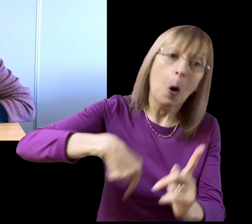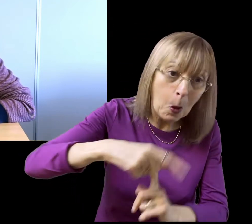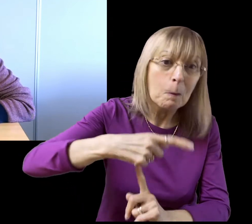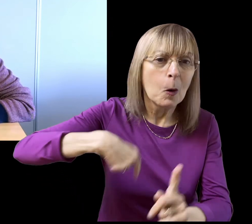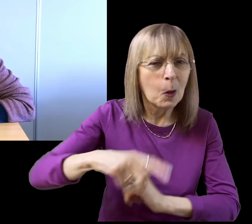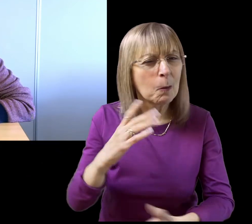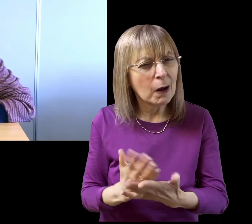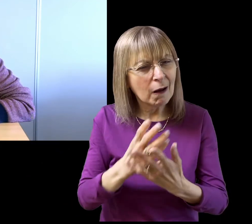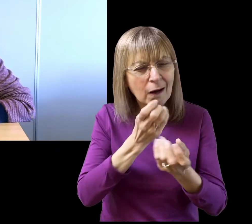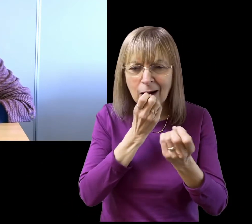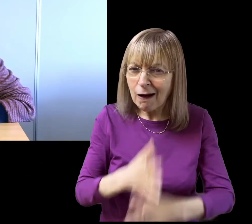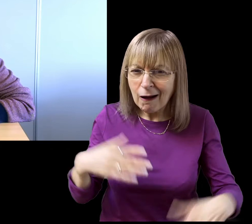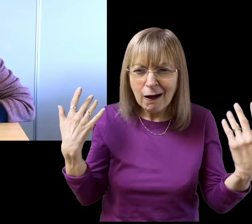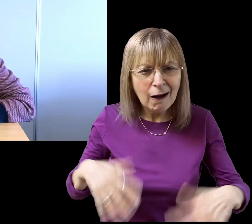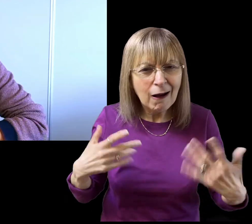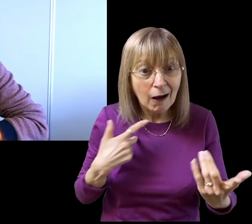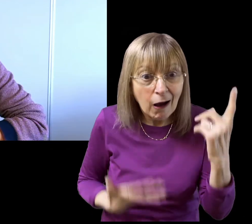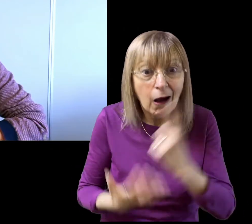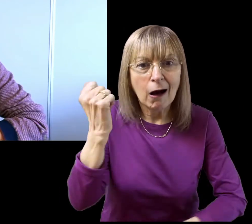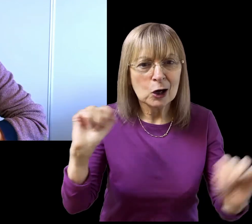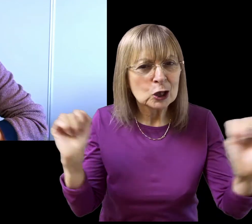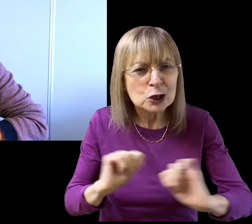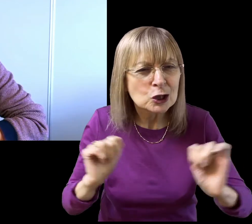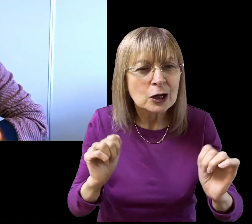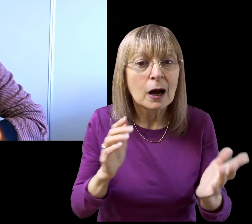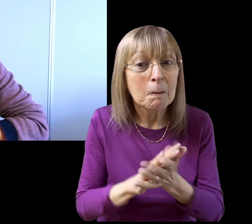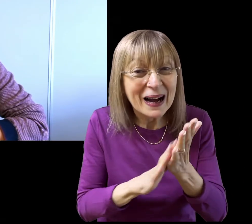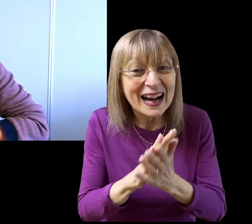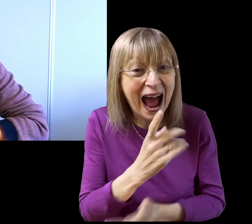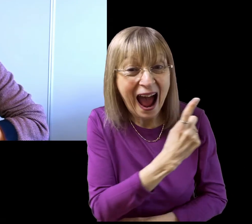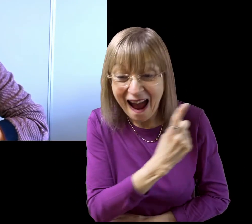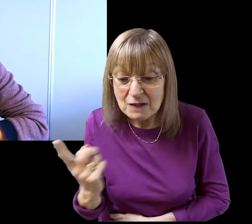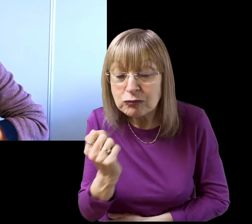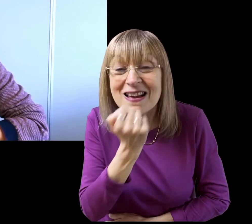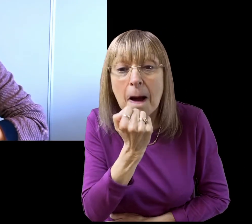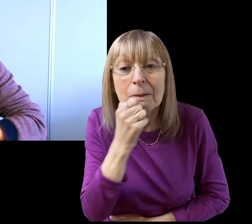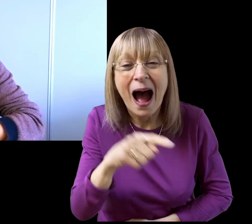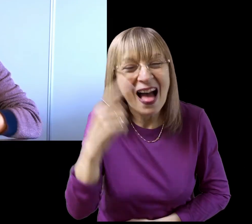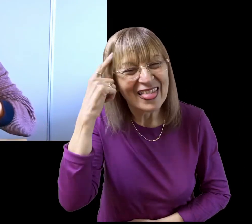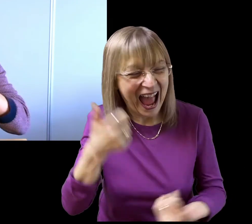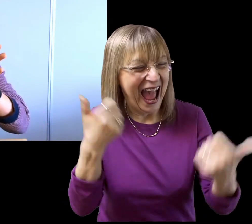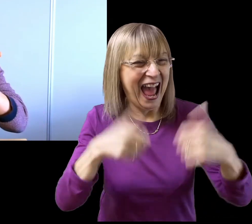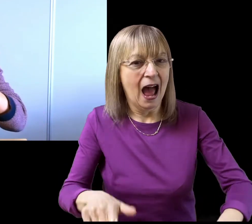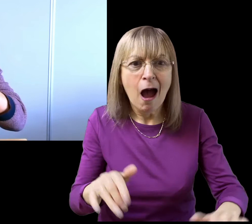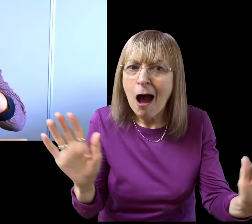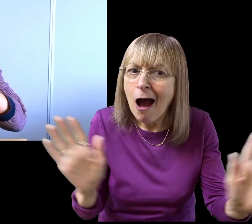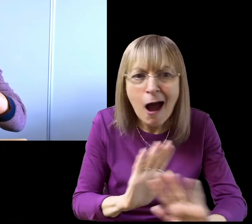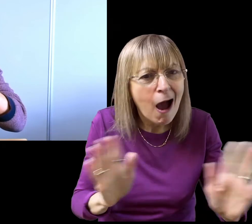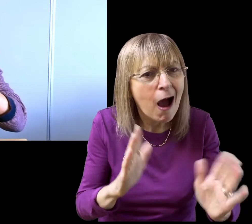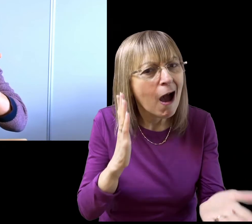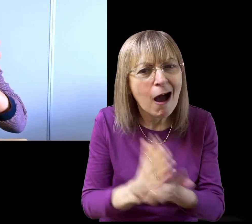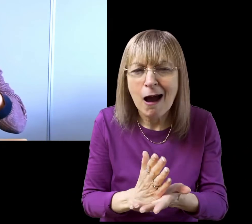loop. Amazing. But just because we haven't found anything yet that doesn't mean that every number